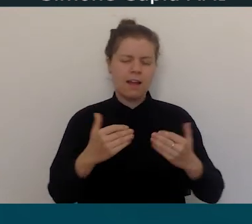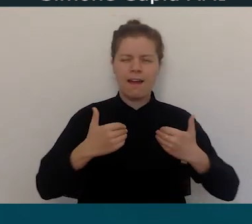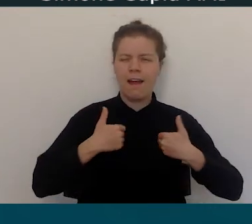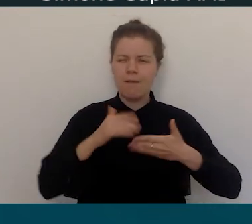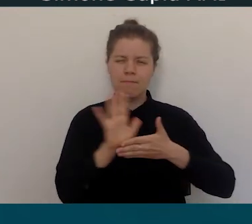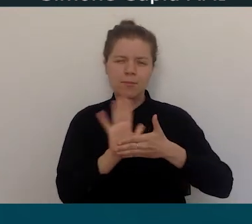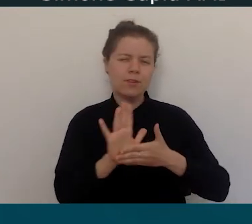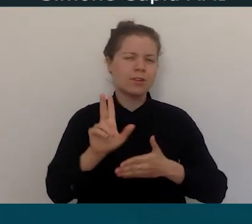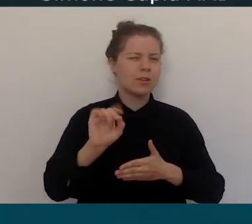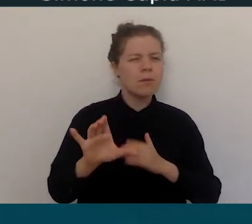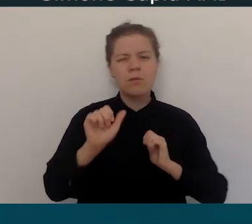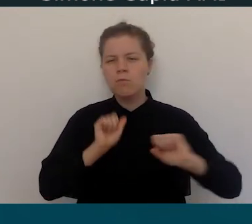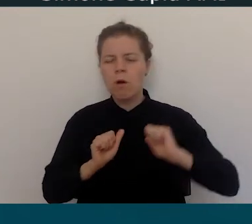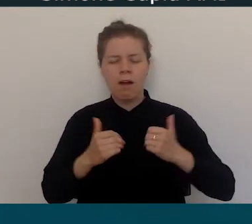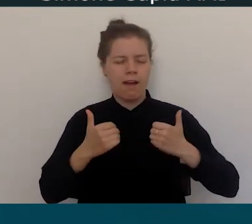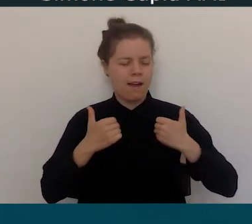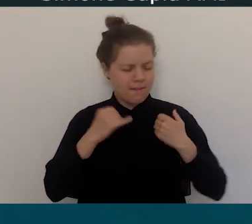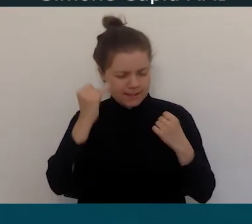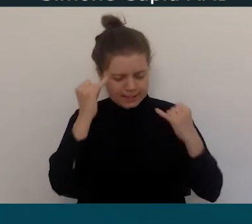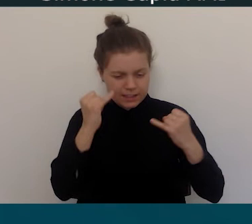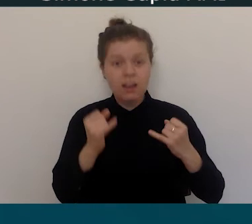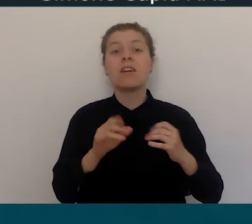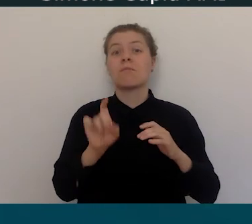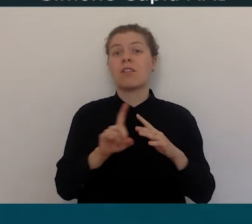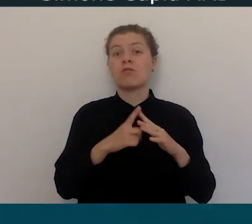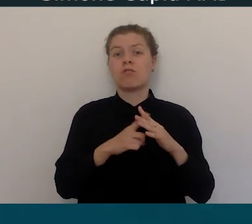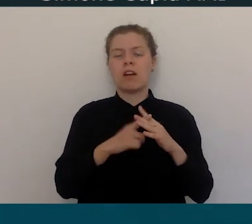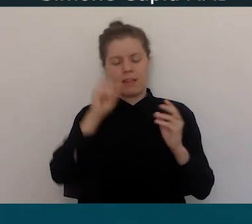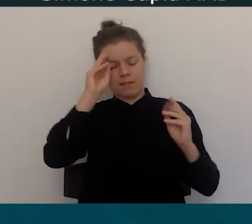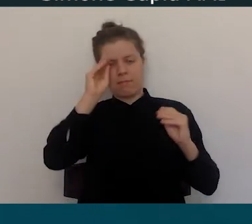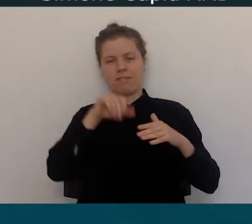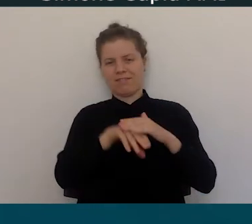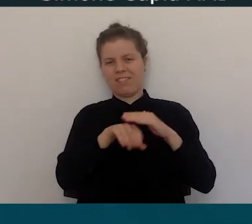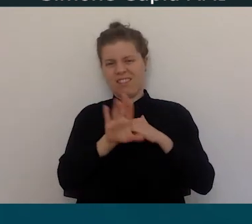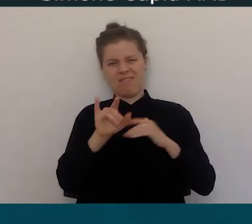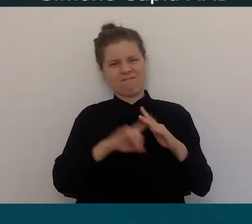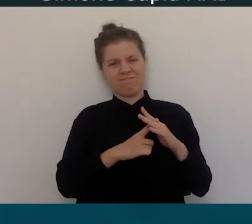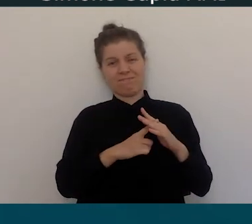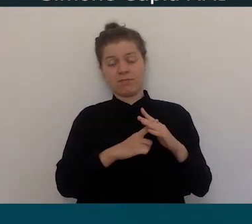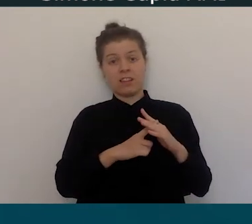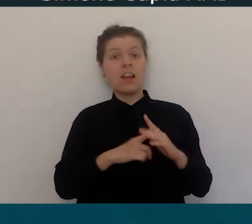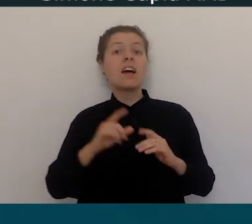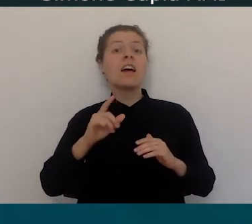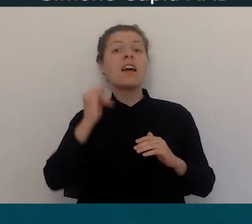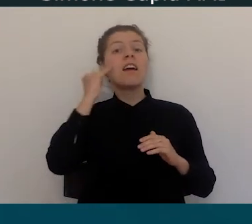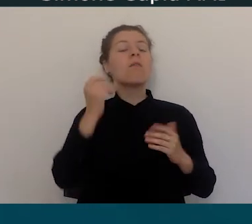show, a documentary, from the writing of the scripts is when you have to start thinking about accessibility. When cameras are rolling, it's too